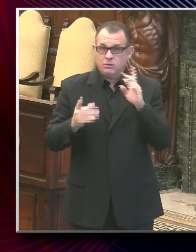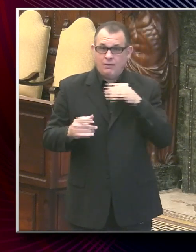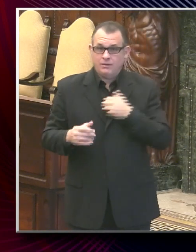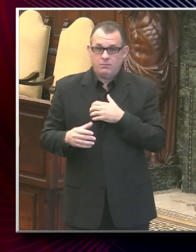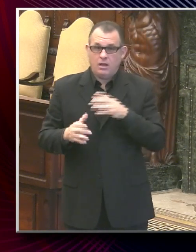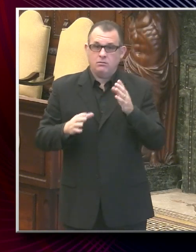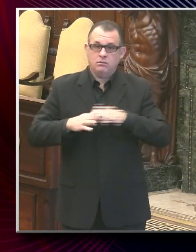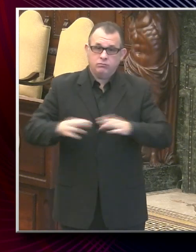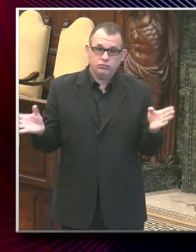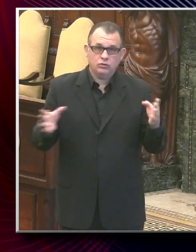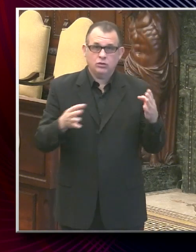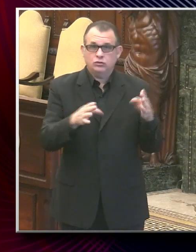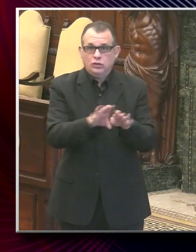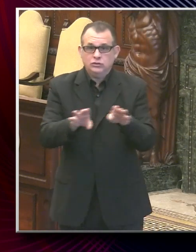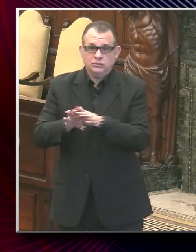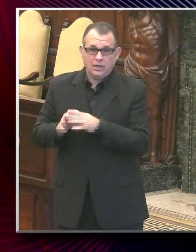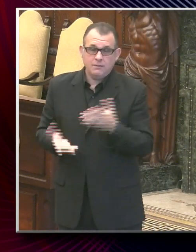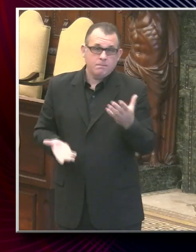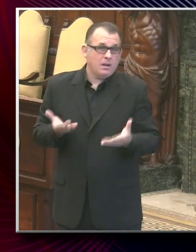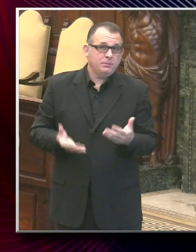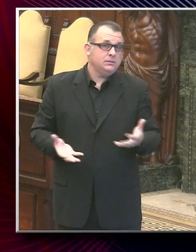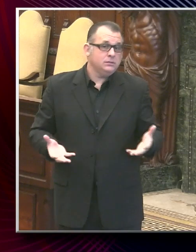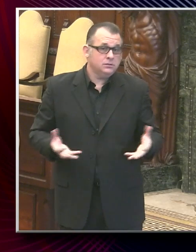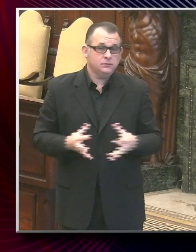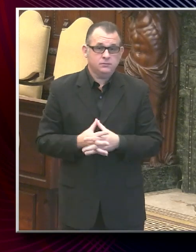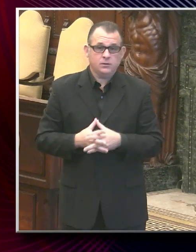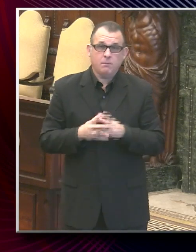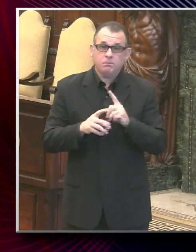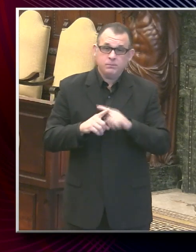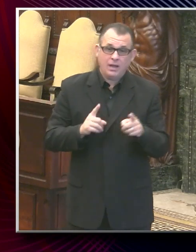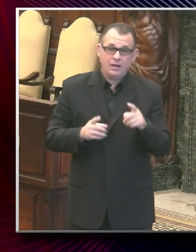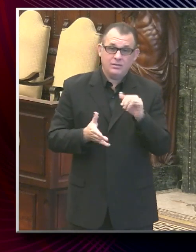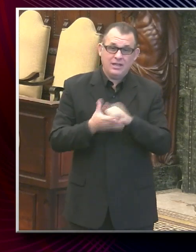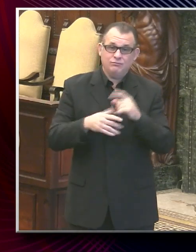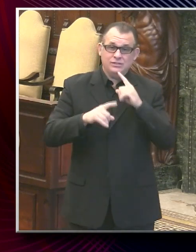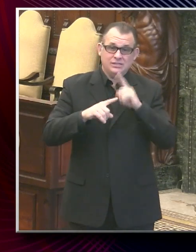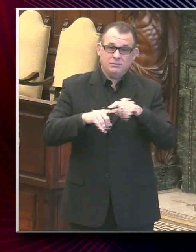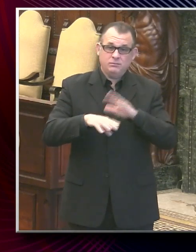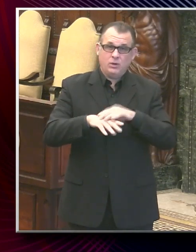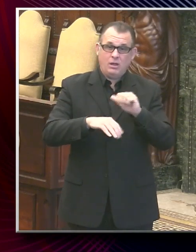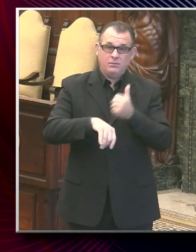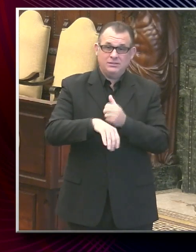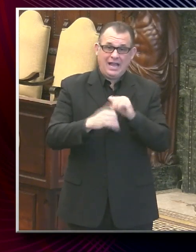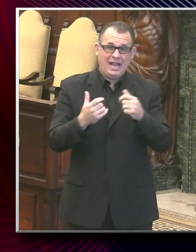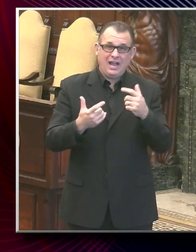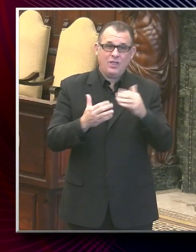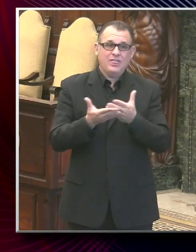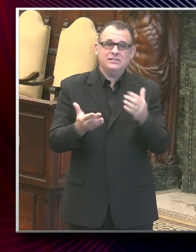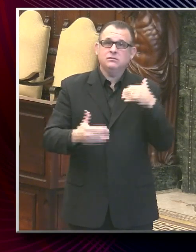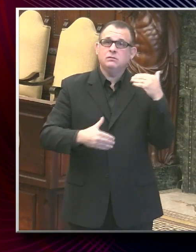city and we might shut down the entire school system. But that depends entirely on what happens to the epidemic.